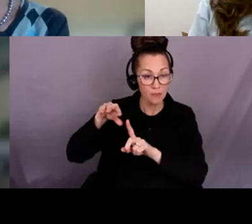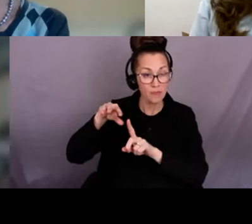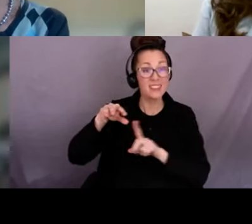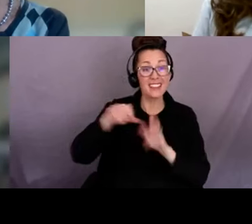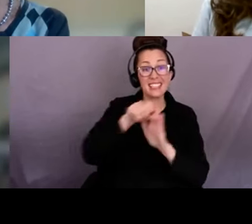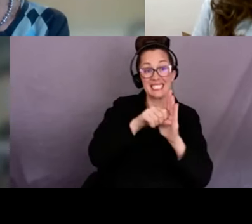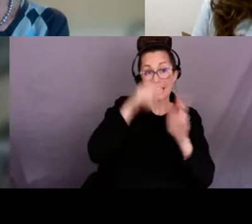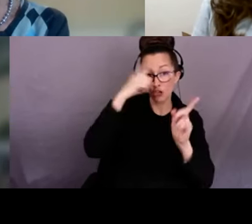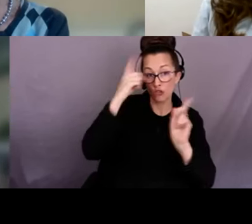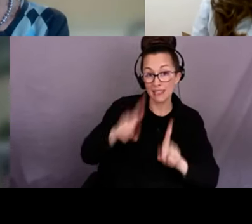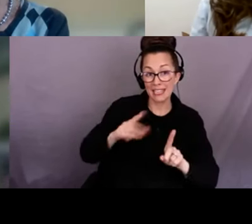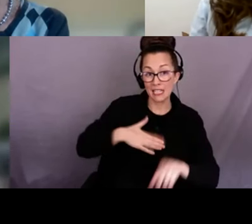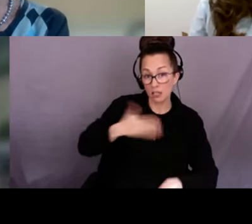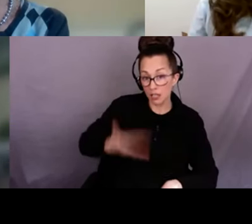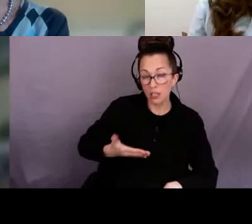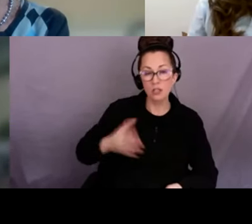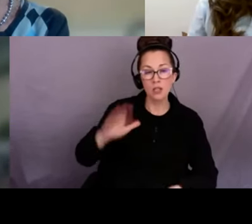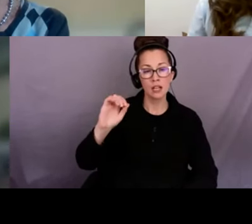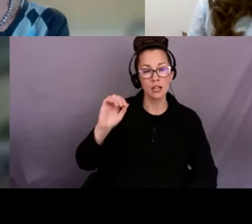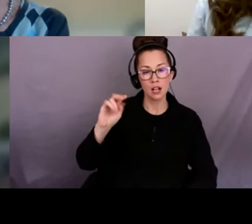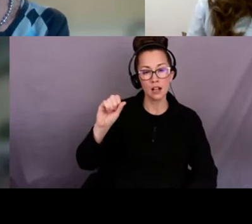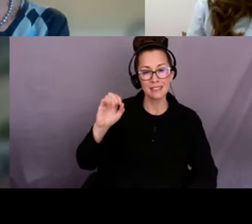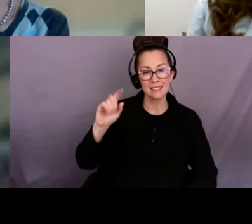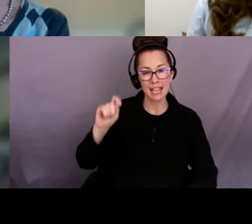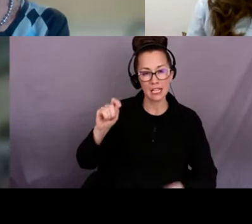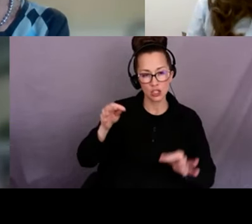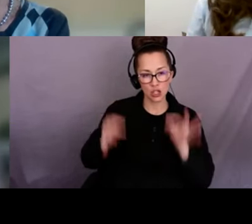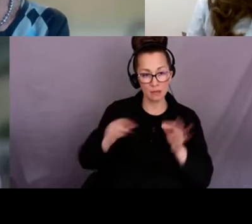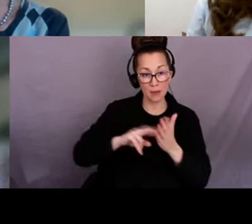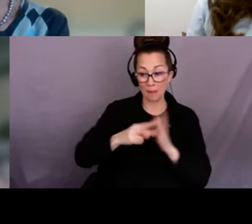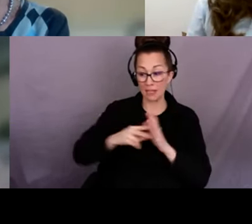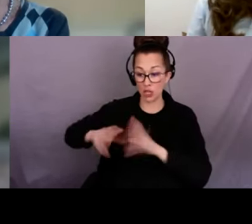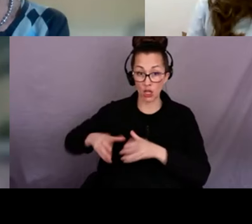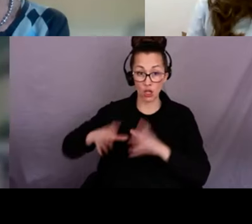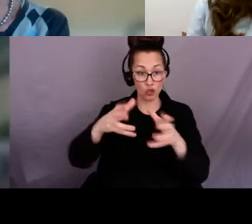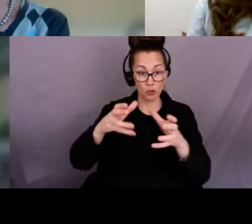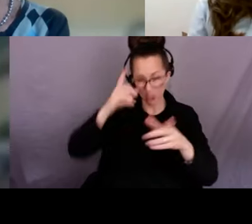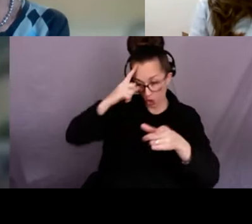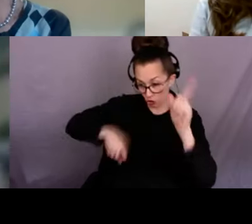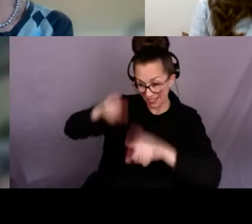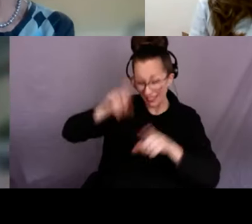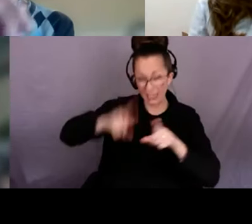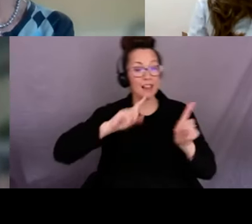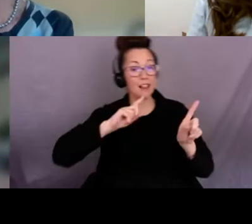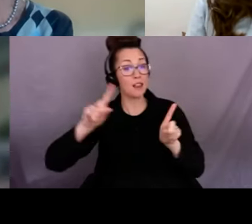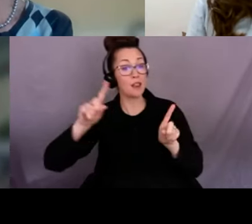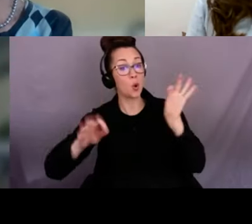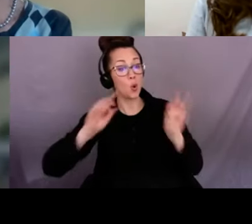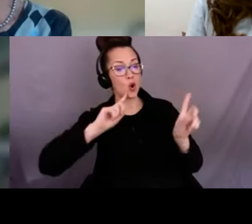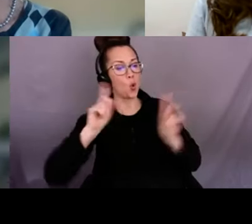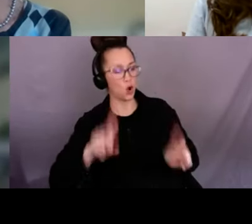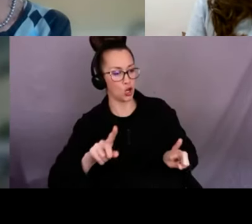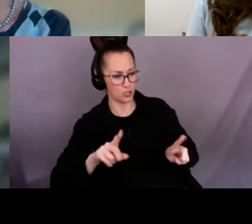consent judgment, which is basically an agreement between the parties that is then ordered by the court, and the federal court